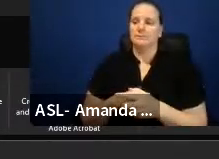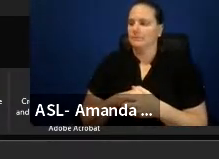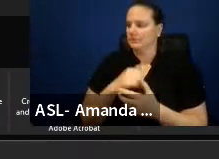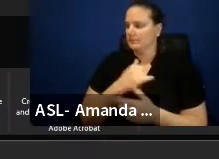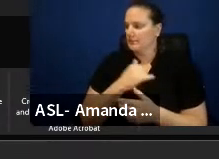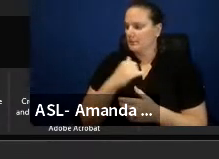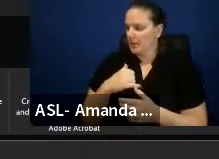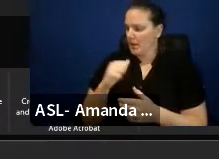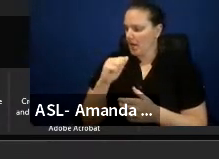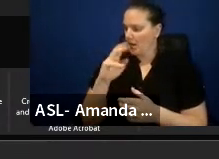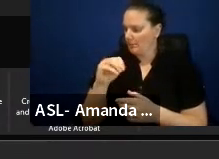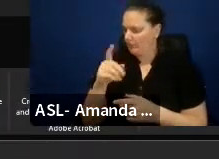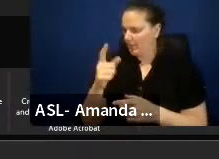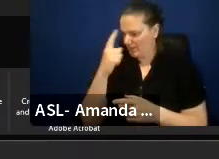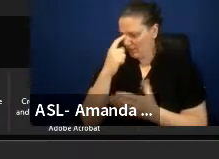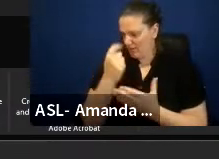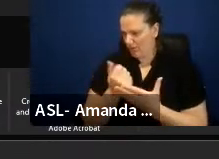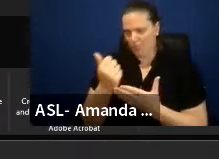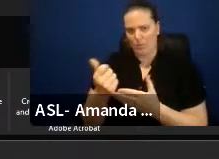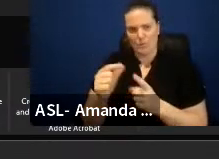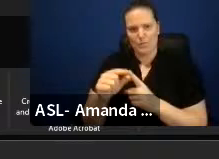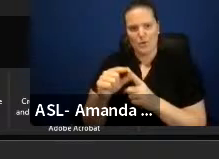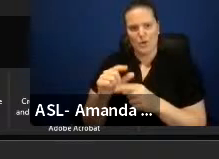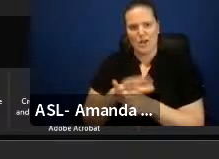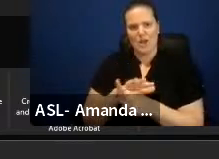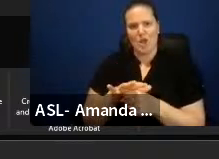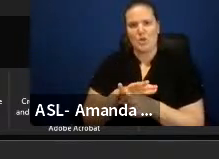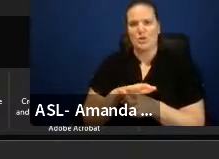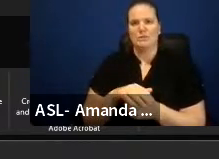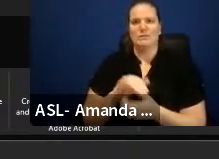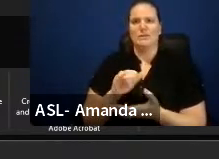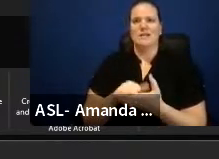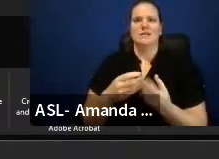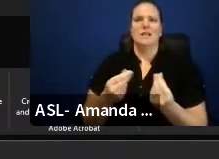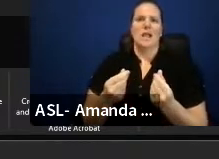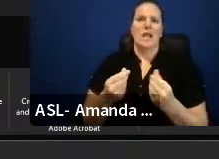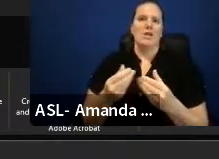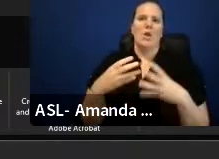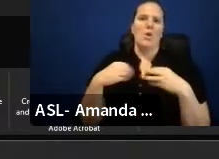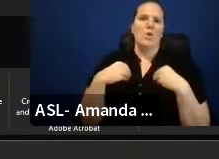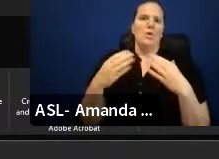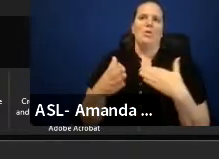Shannon, I think we can remove the word local. It's just landowners wherever they are.